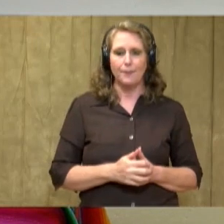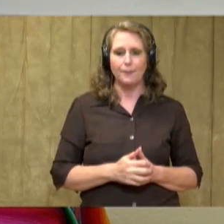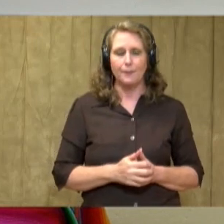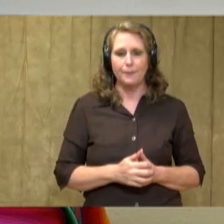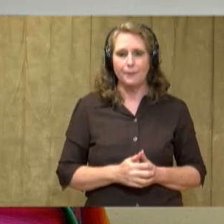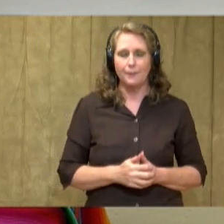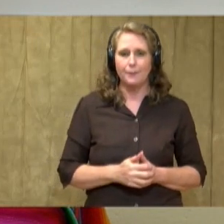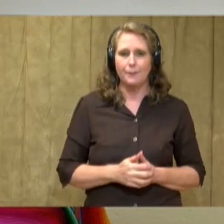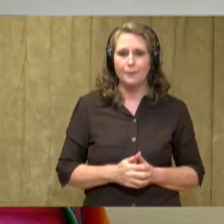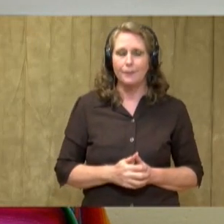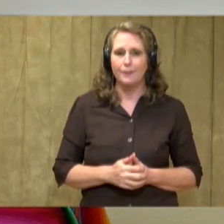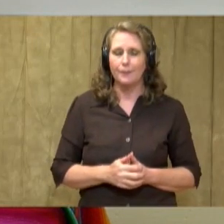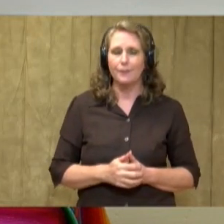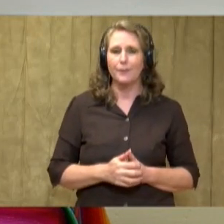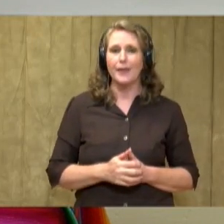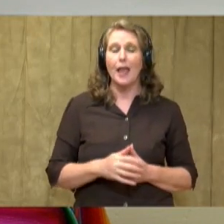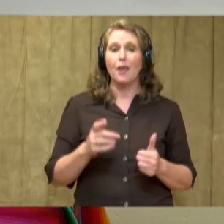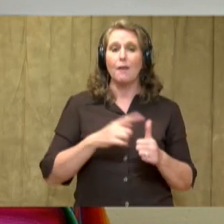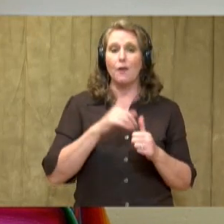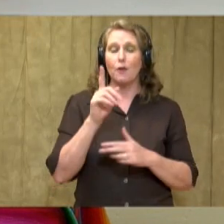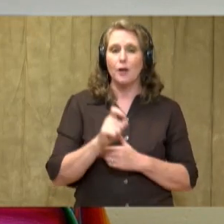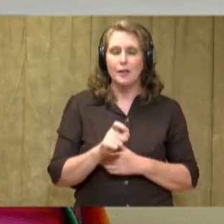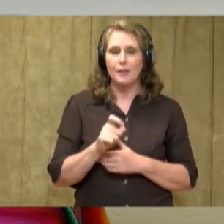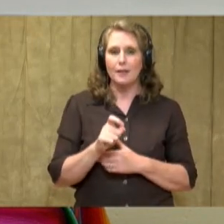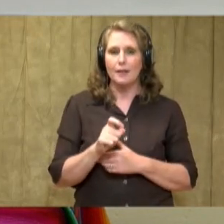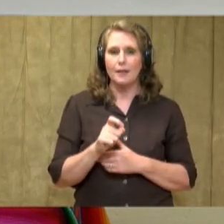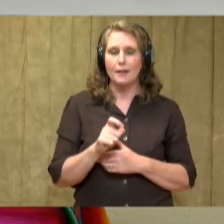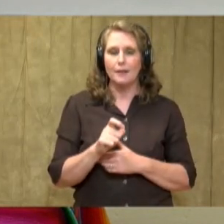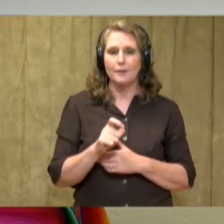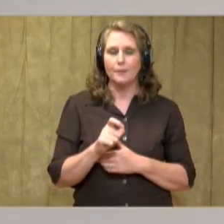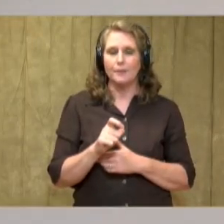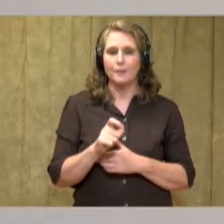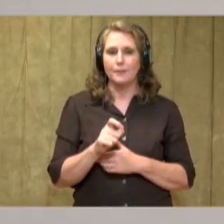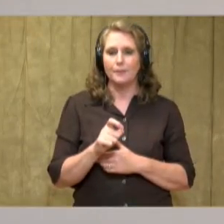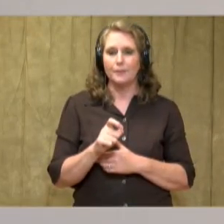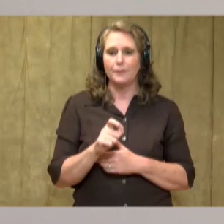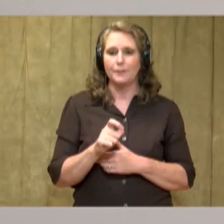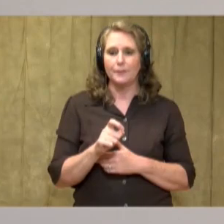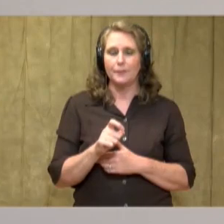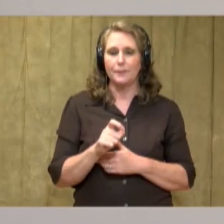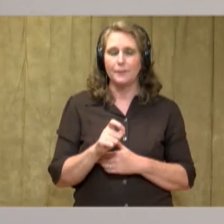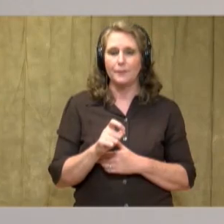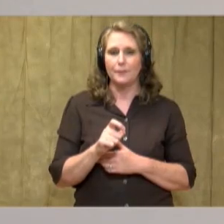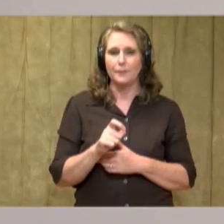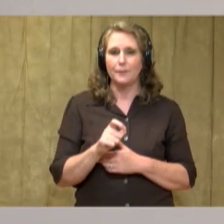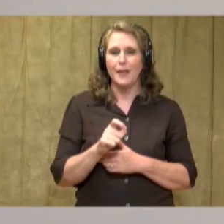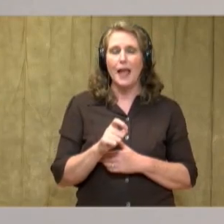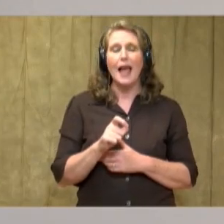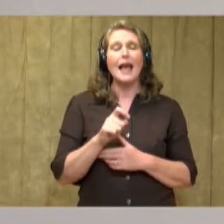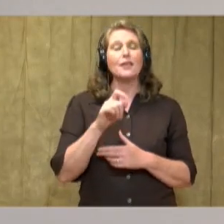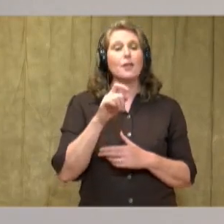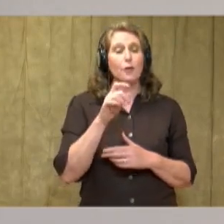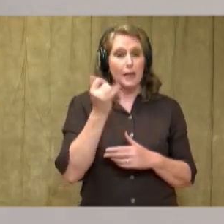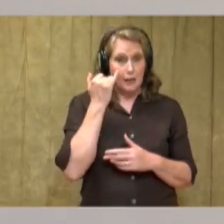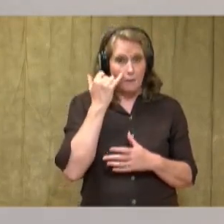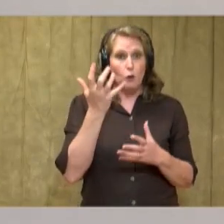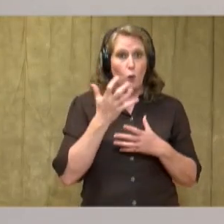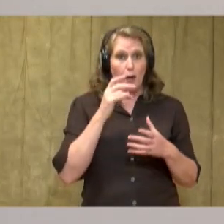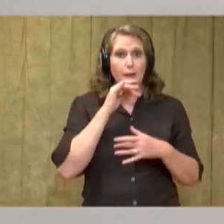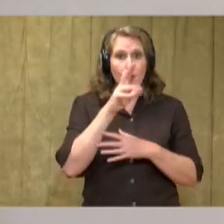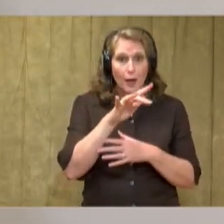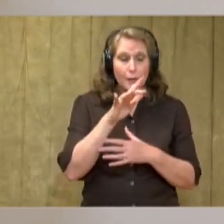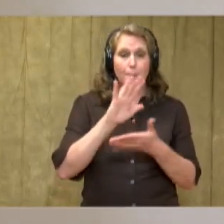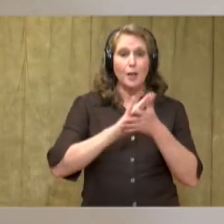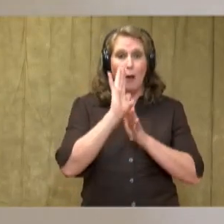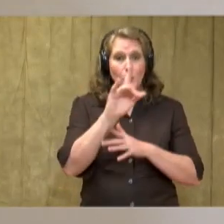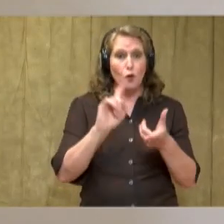them, okay? All right, so the first one says, what's the key to making friends with a dragon? So what was the